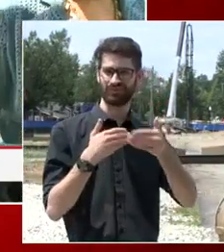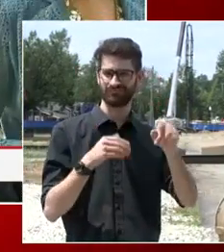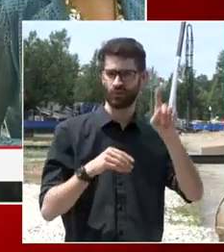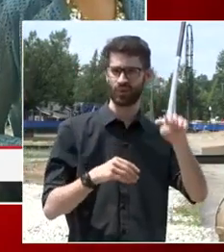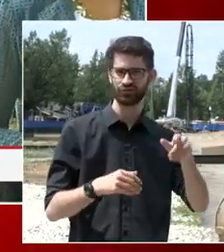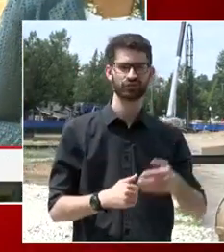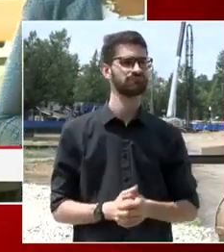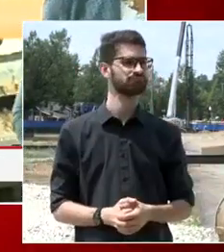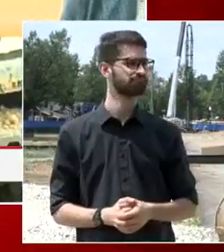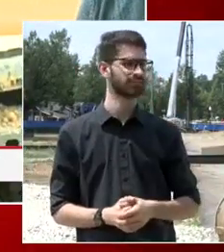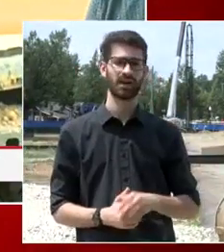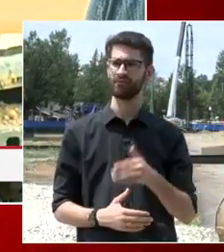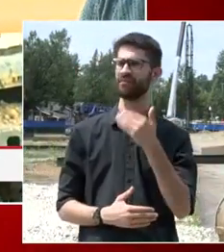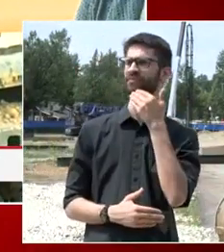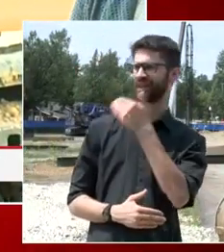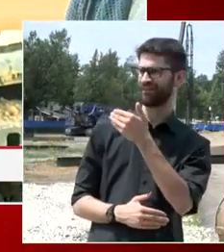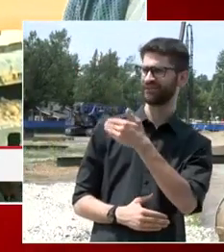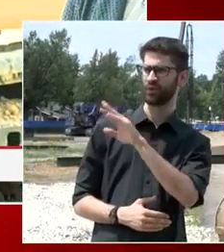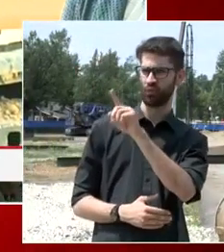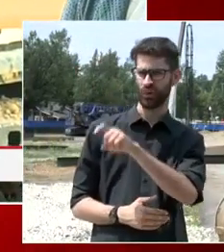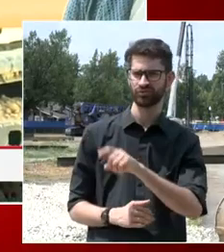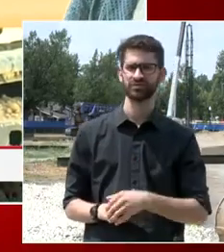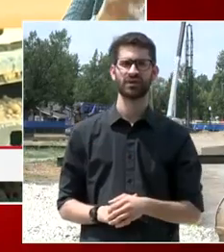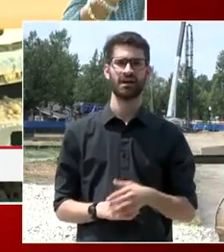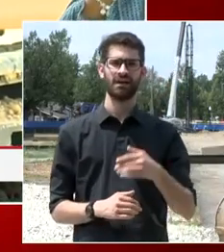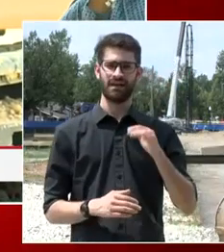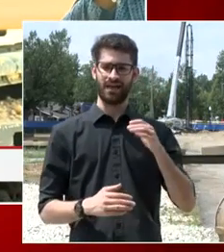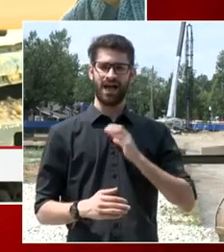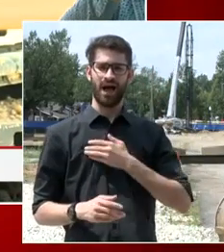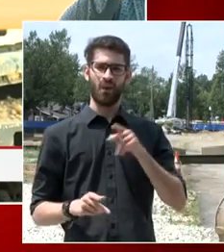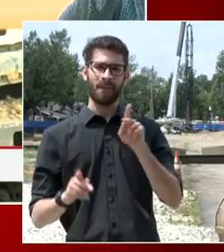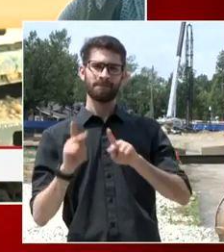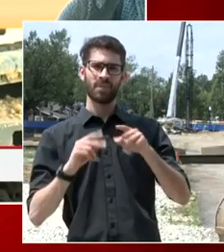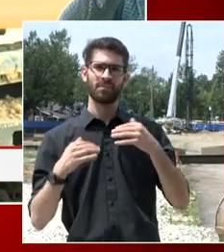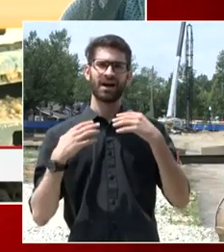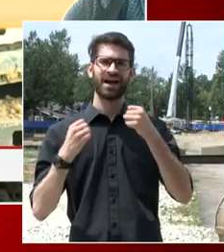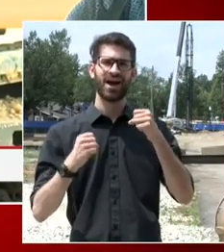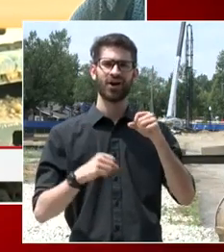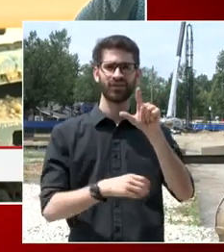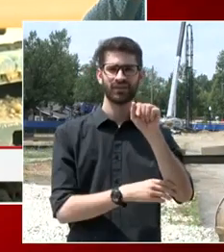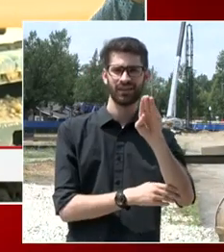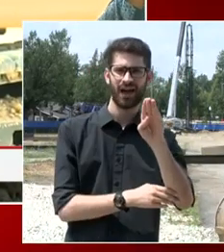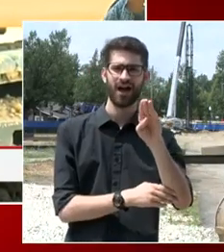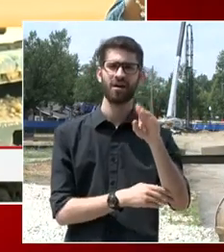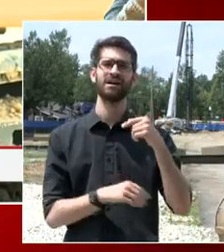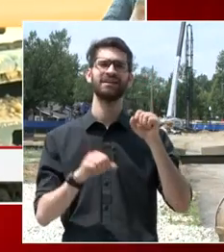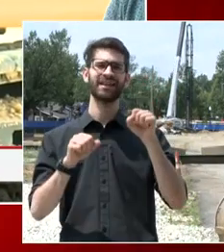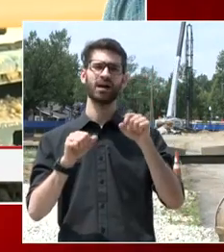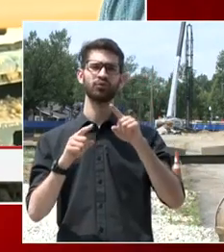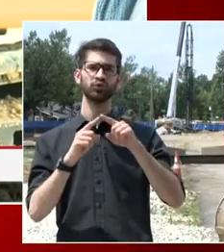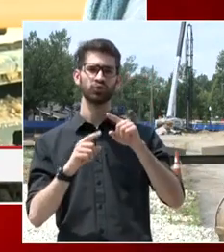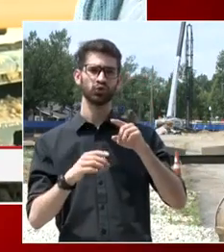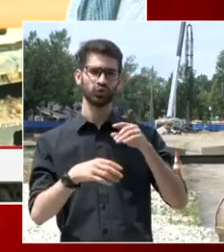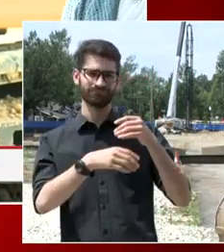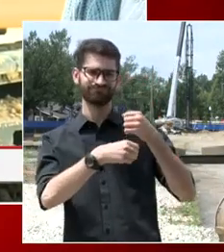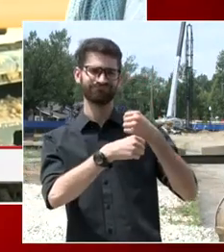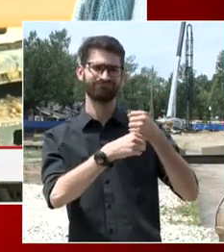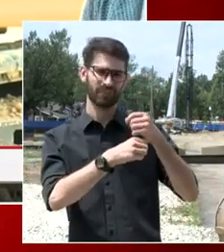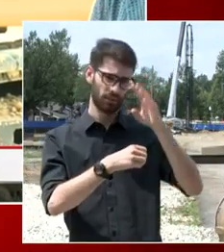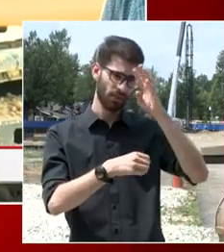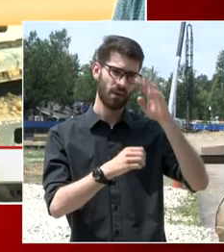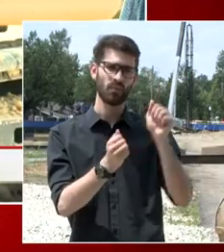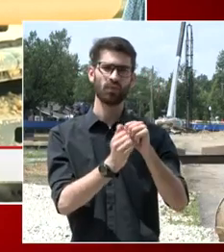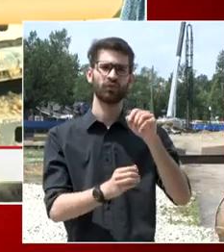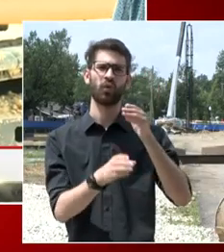Sure. Thank you for the question. Our public health laboratory has the ability to sequence nearly 100 specimens every week.